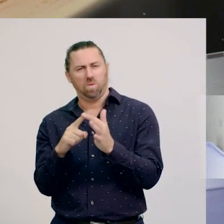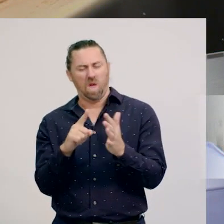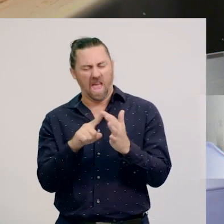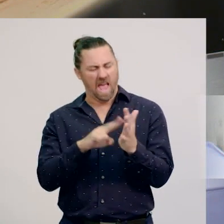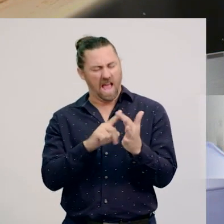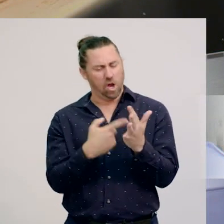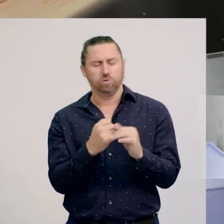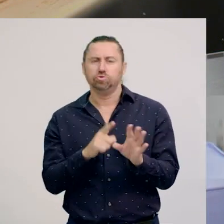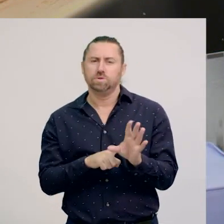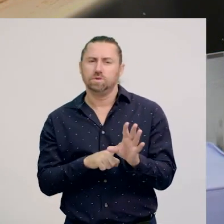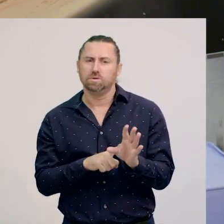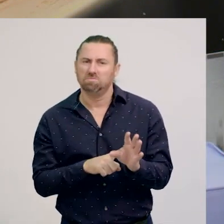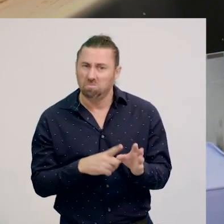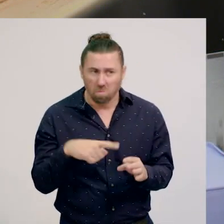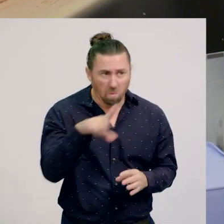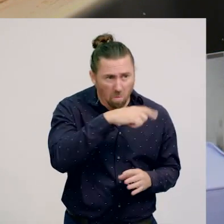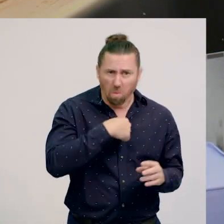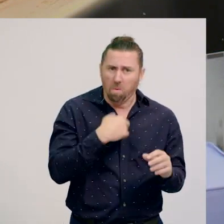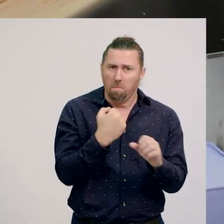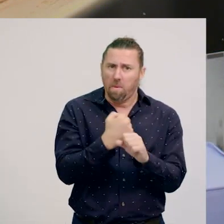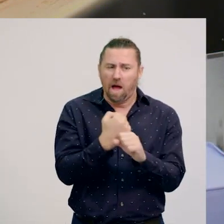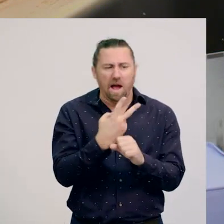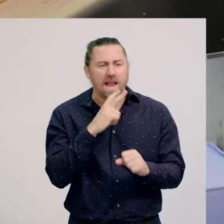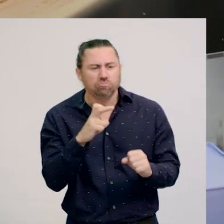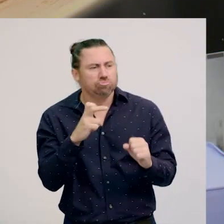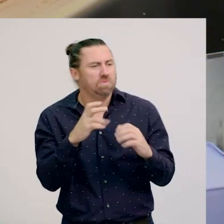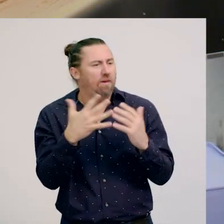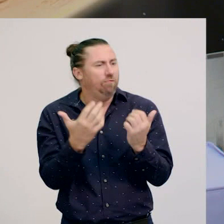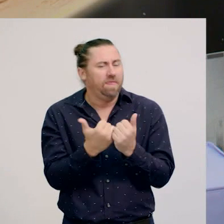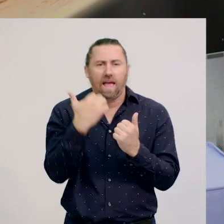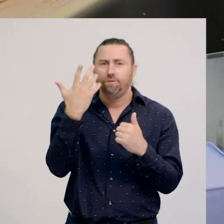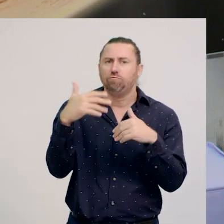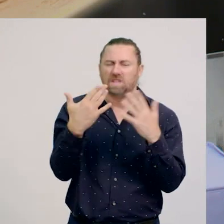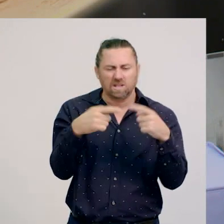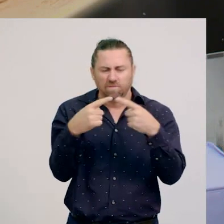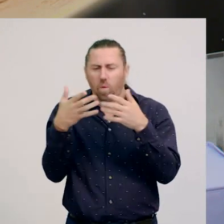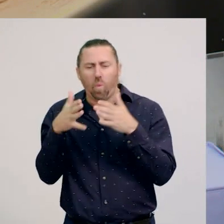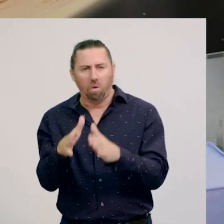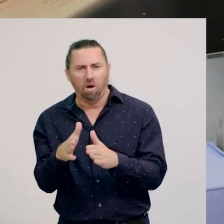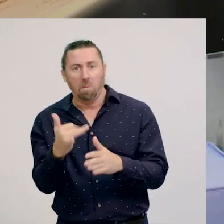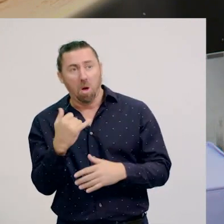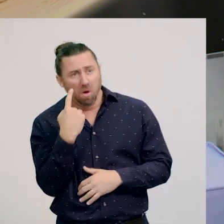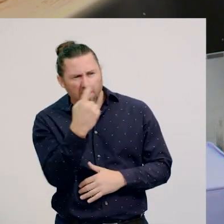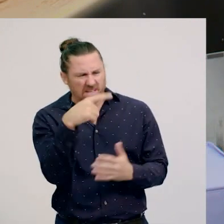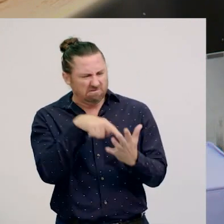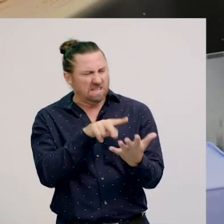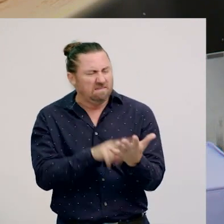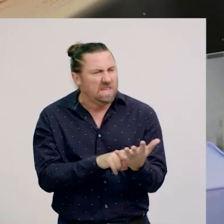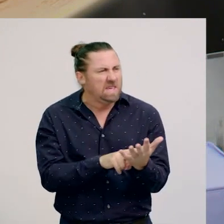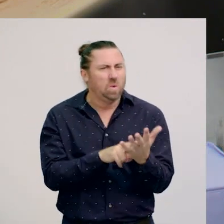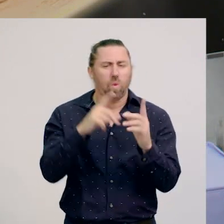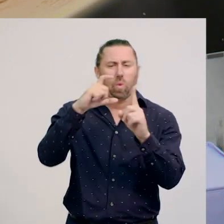our day-to-day use can be produced in different ways. And you might have heard some of these terms in the TV news or